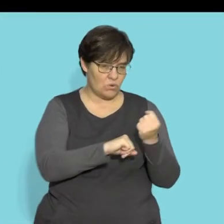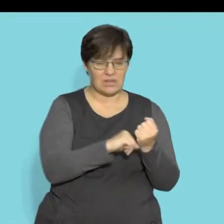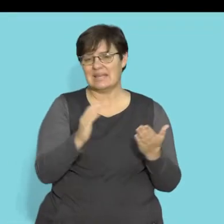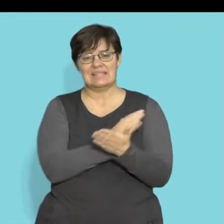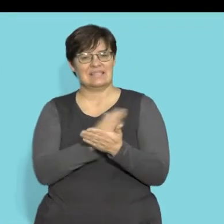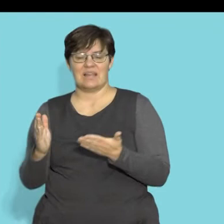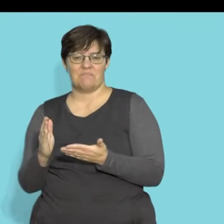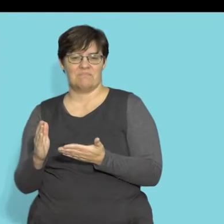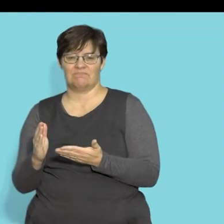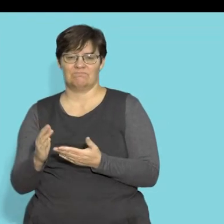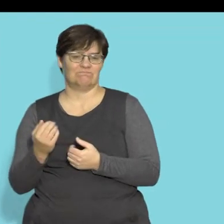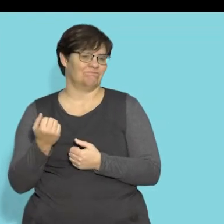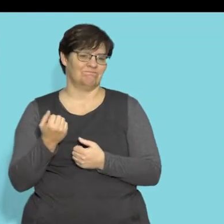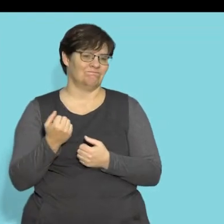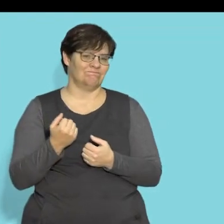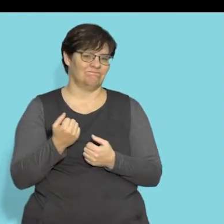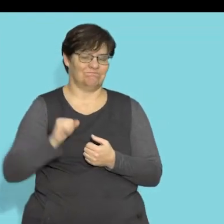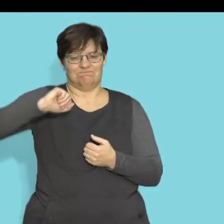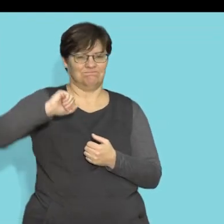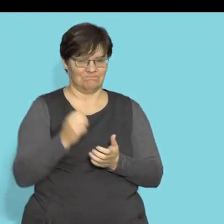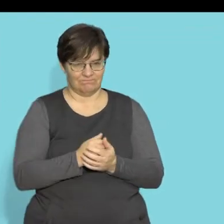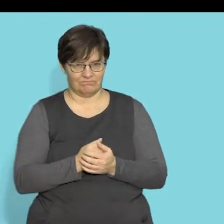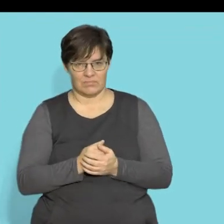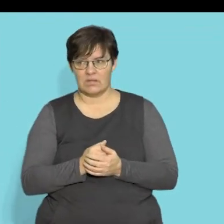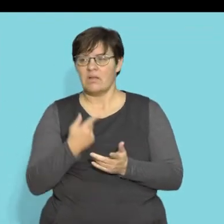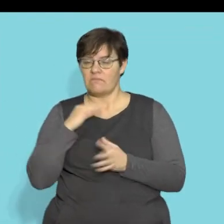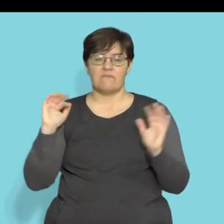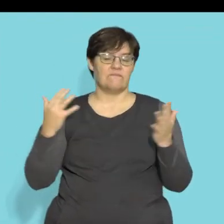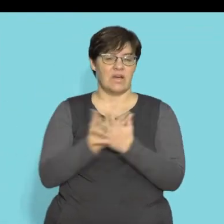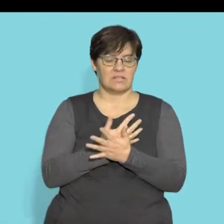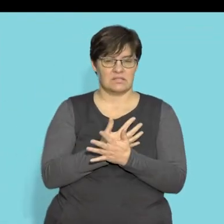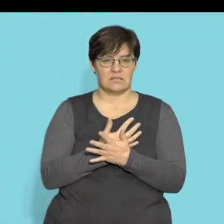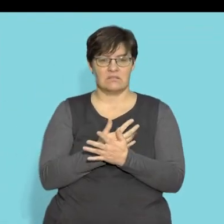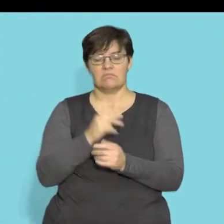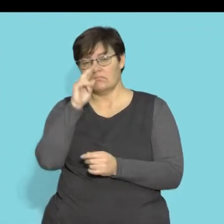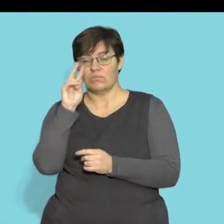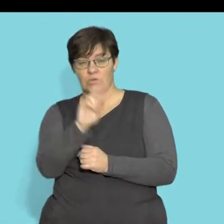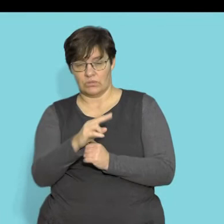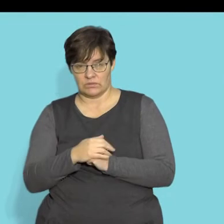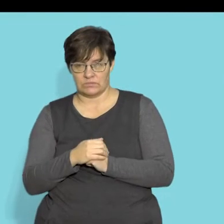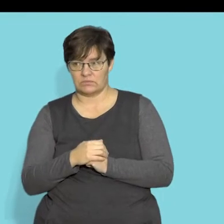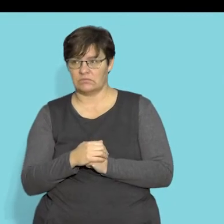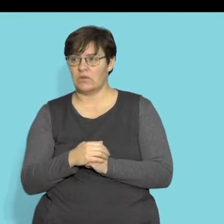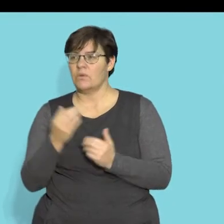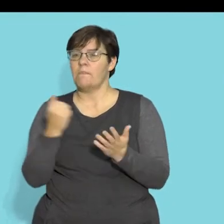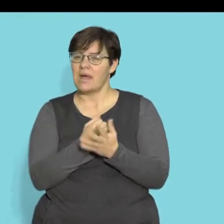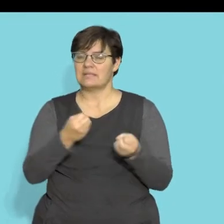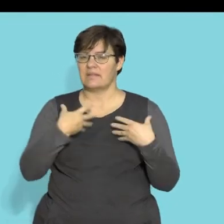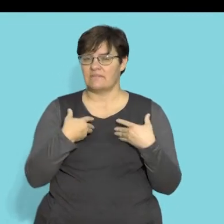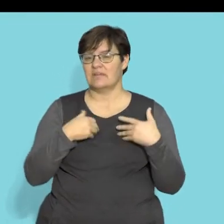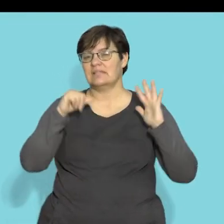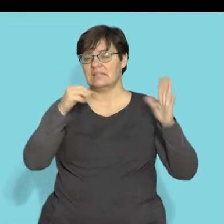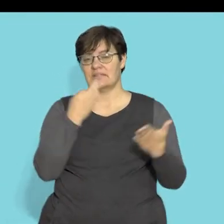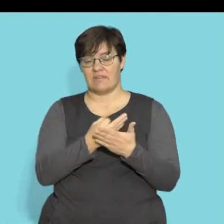and others are against them. I think if we were to very quickly kind of look at this, you've got to give